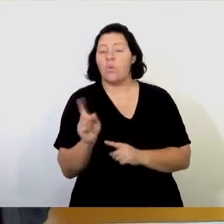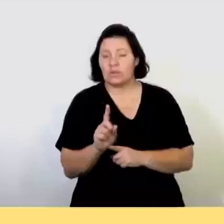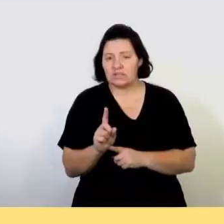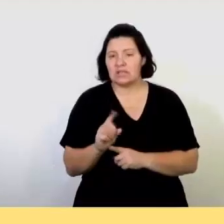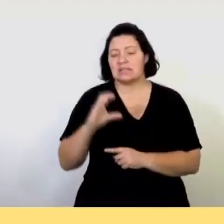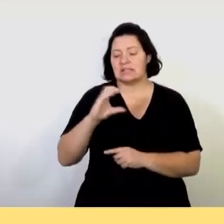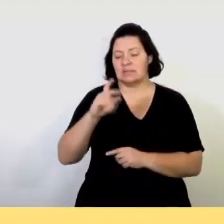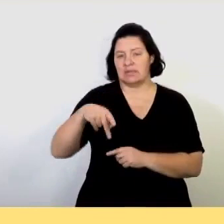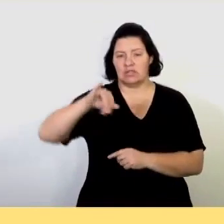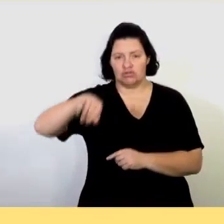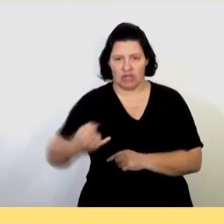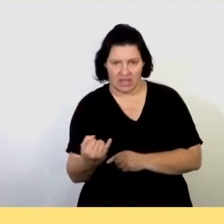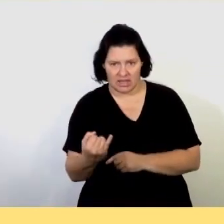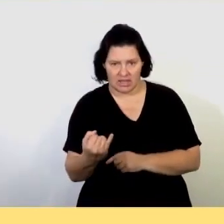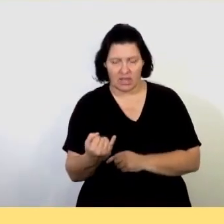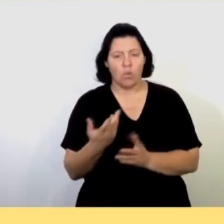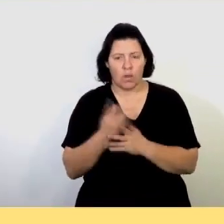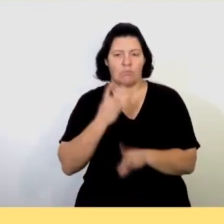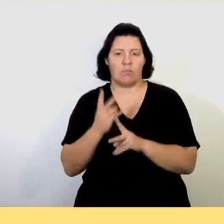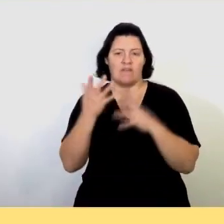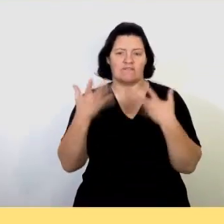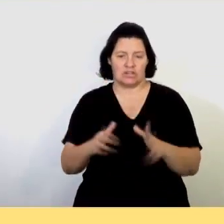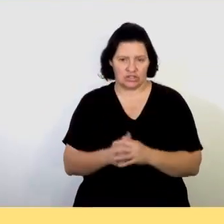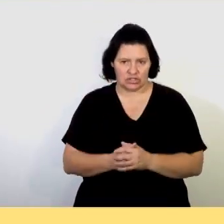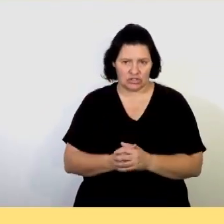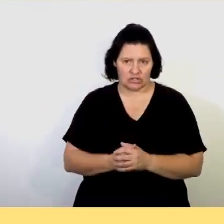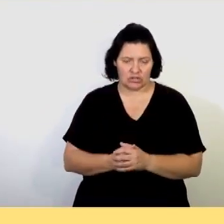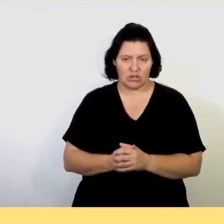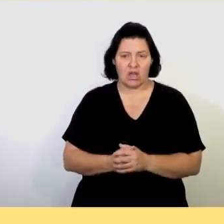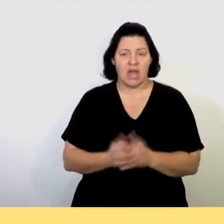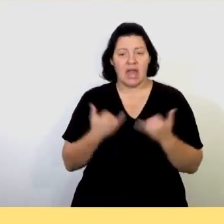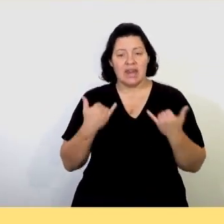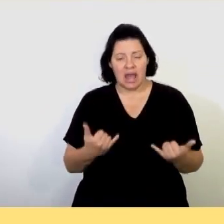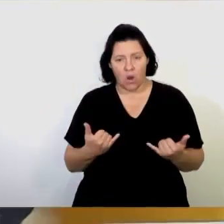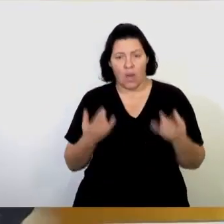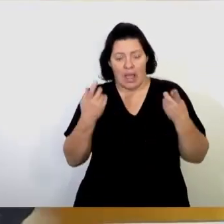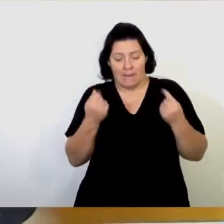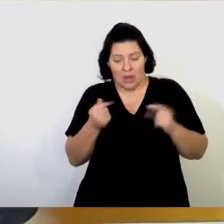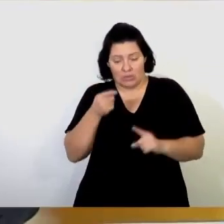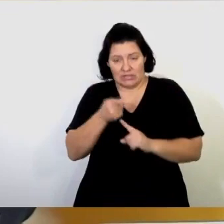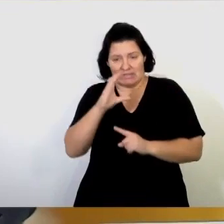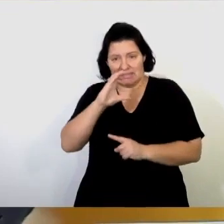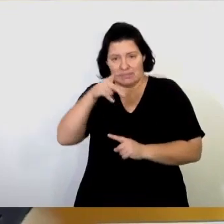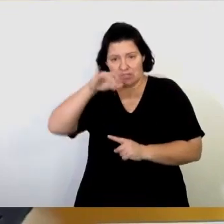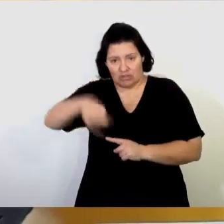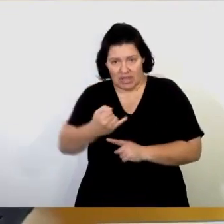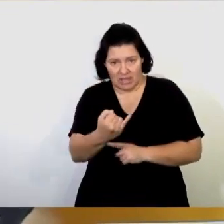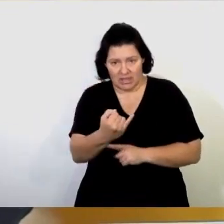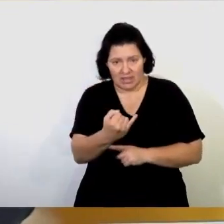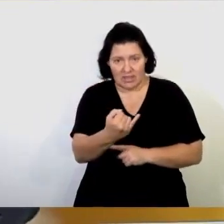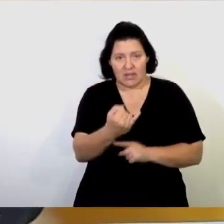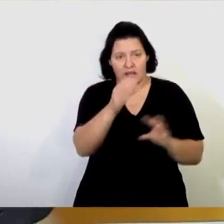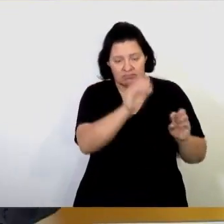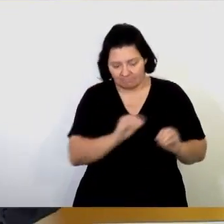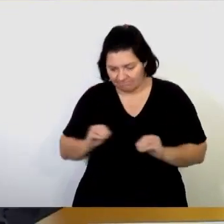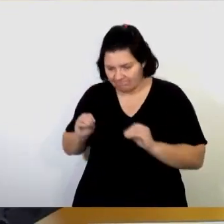screen is the CPJ that we prepared. Now, we're going to take the amounts from the CPJ and